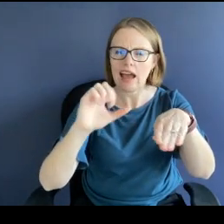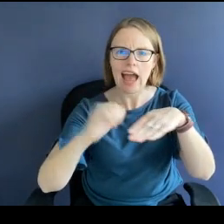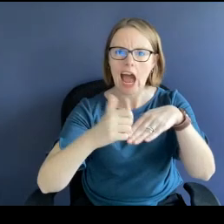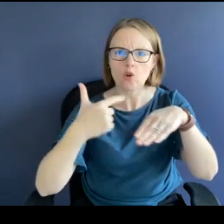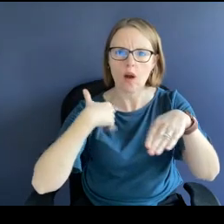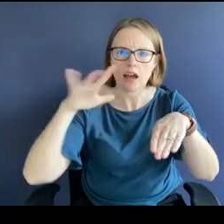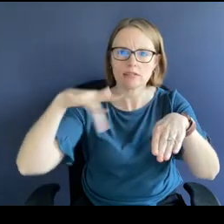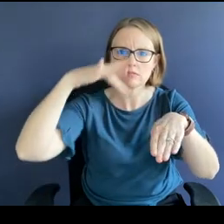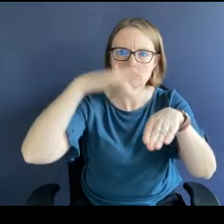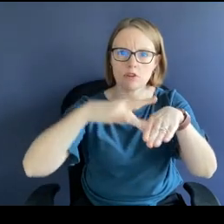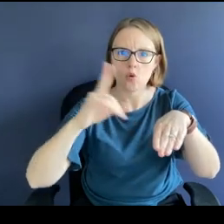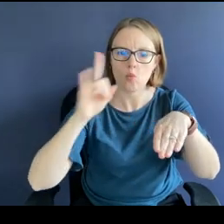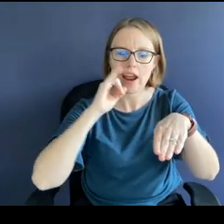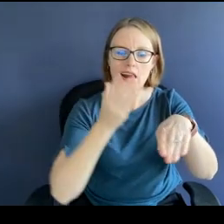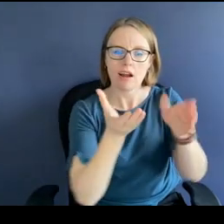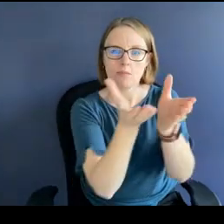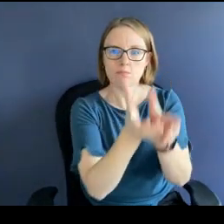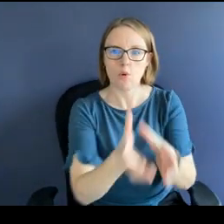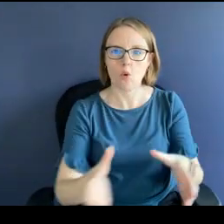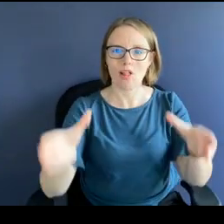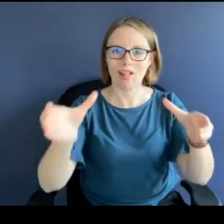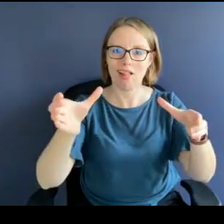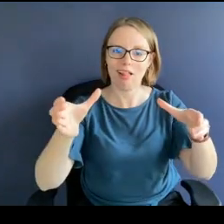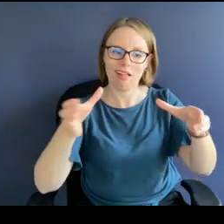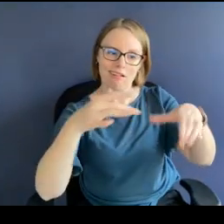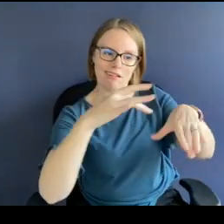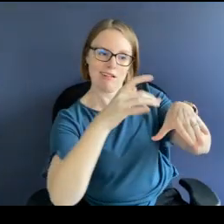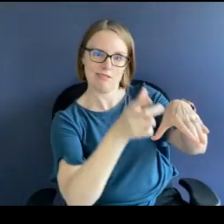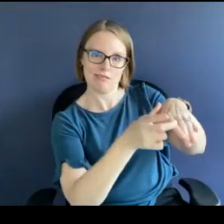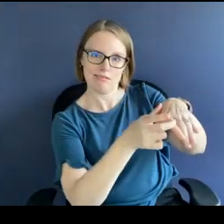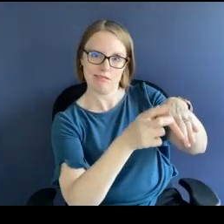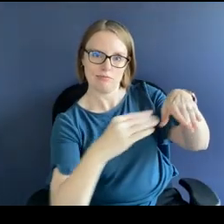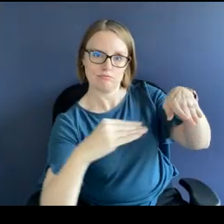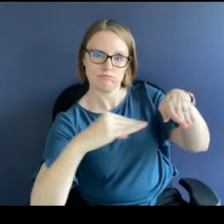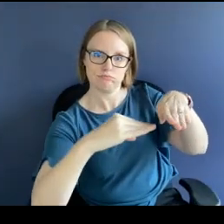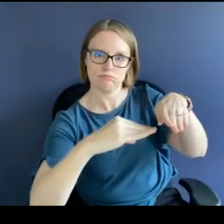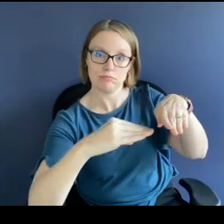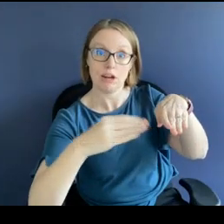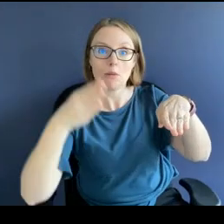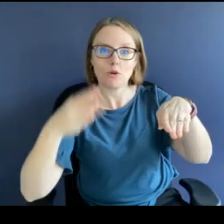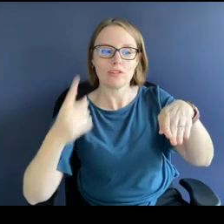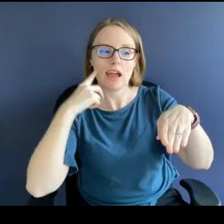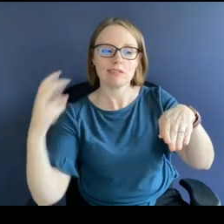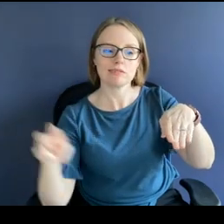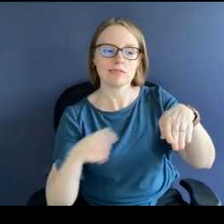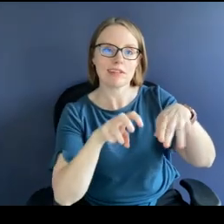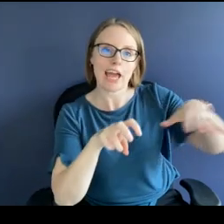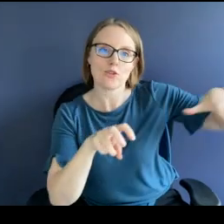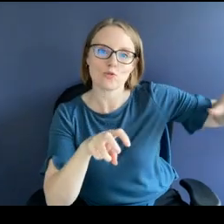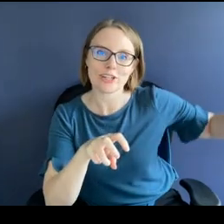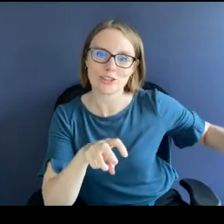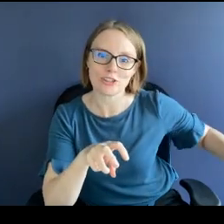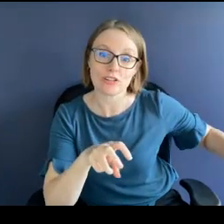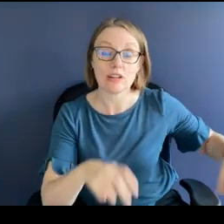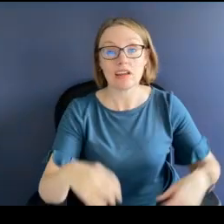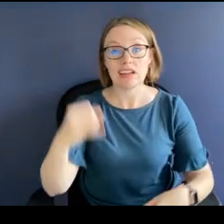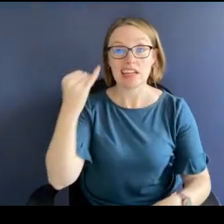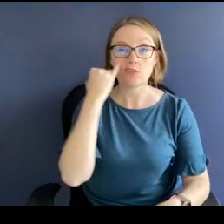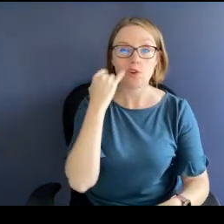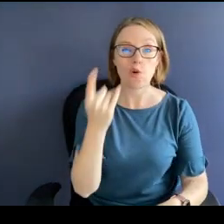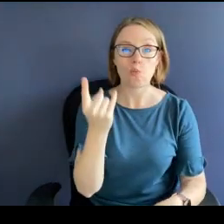a user can reach down into the bowl to use it. At single bowl sinks, the